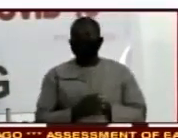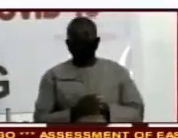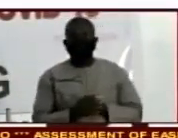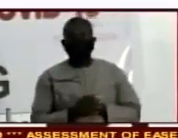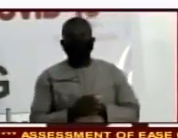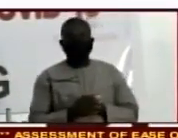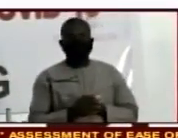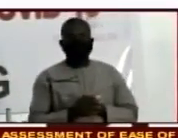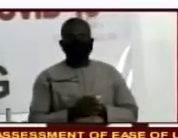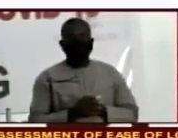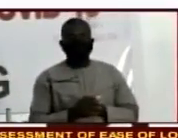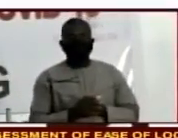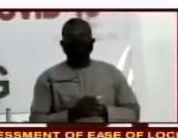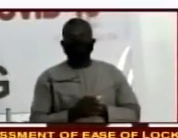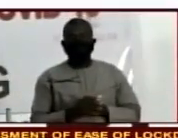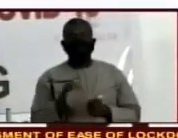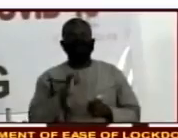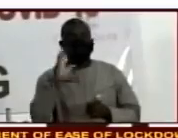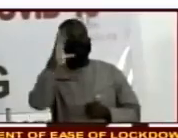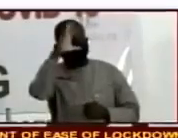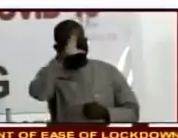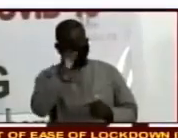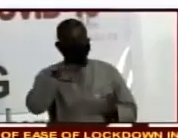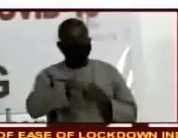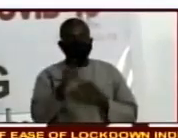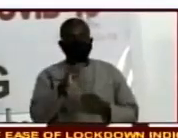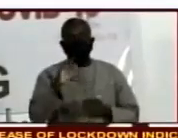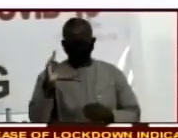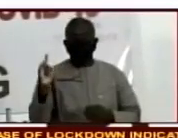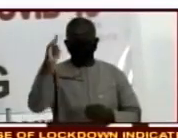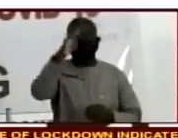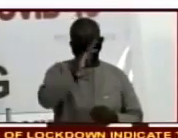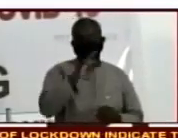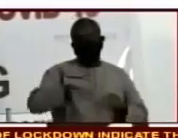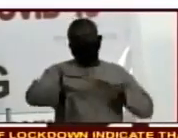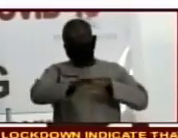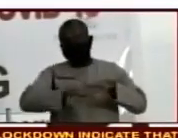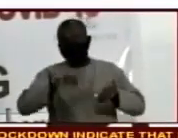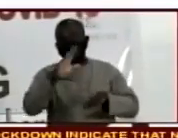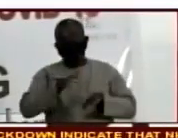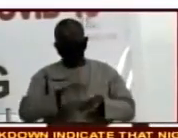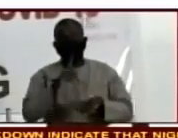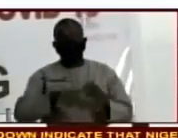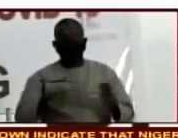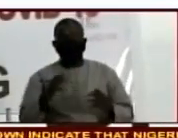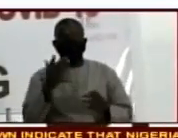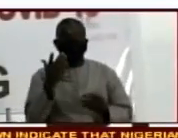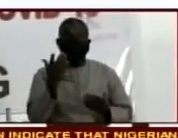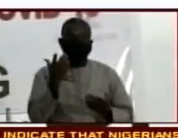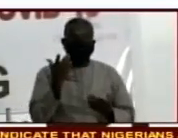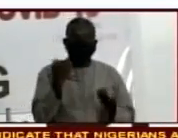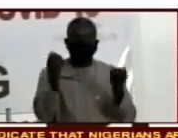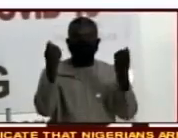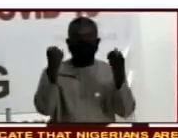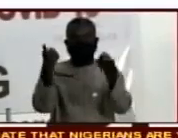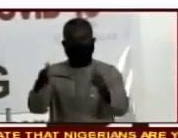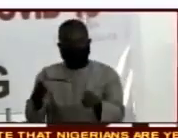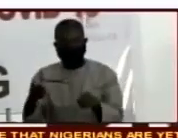you our own estimates in civil aviation based on what we have, the trend of events